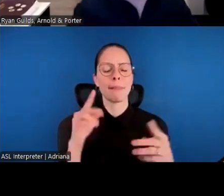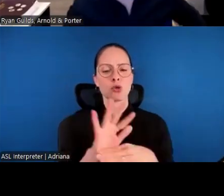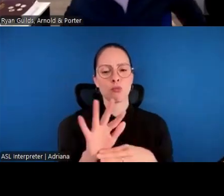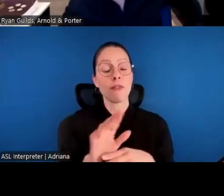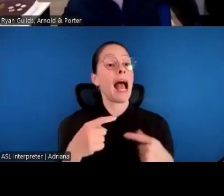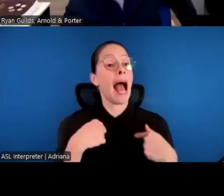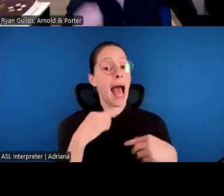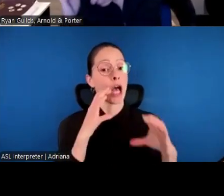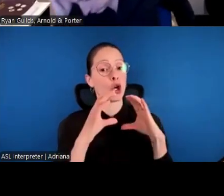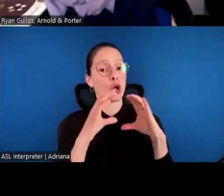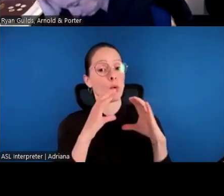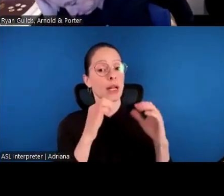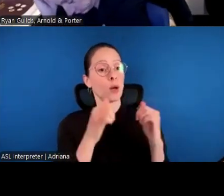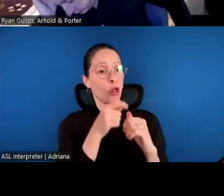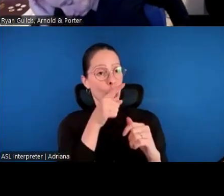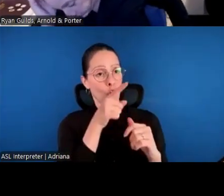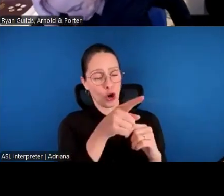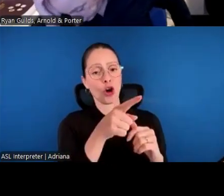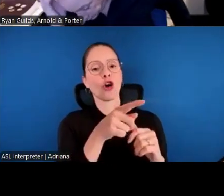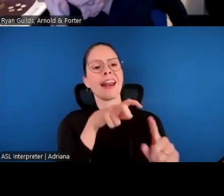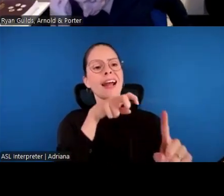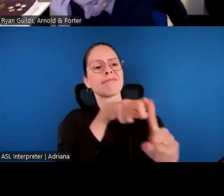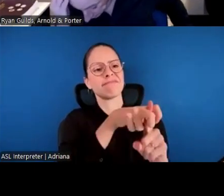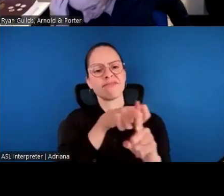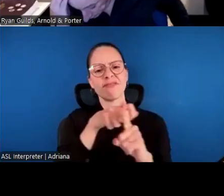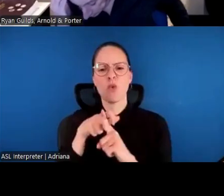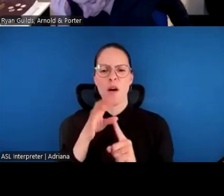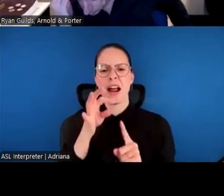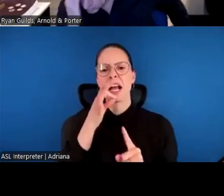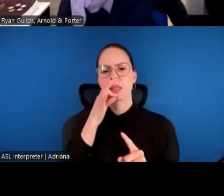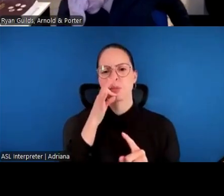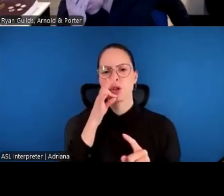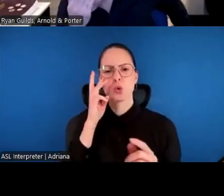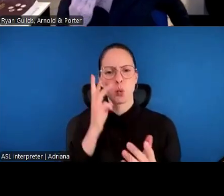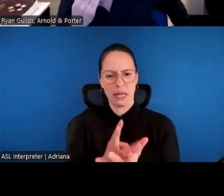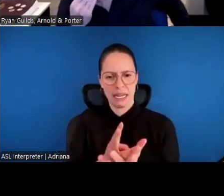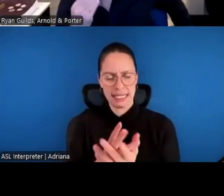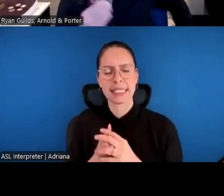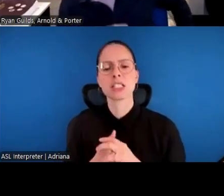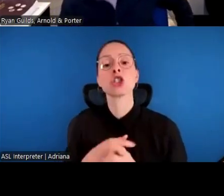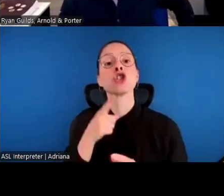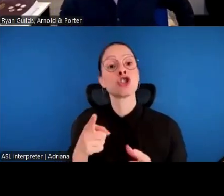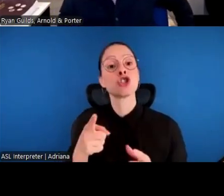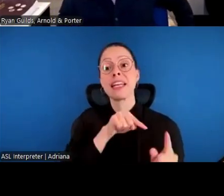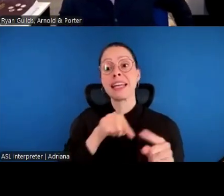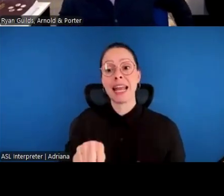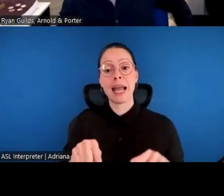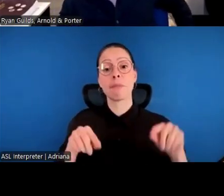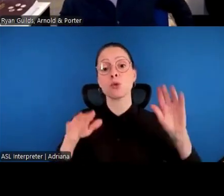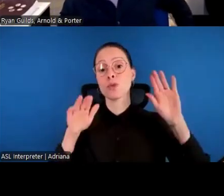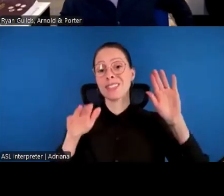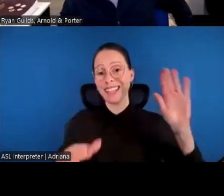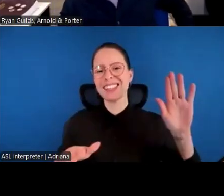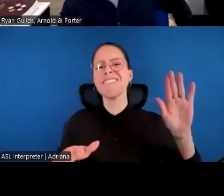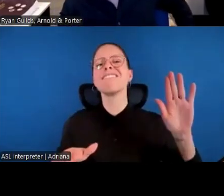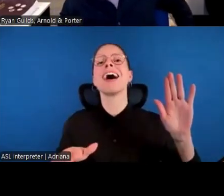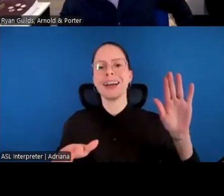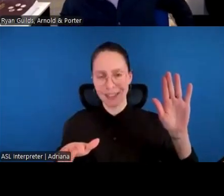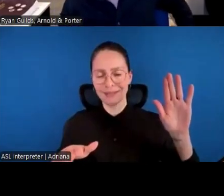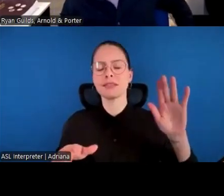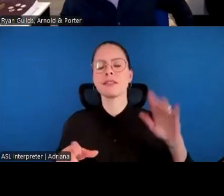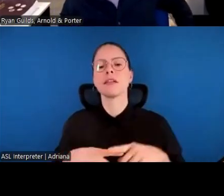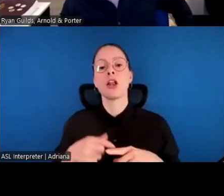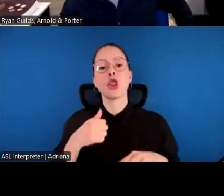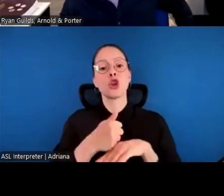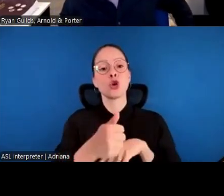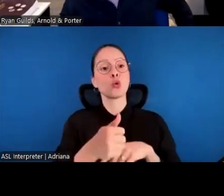her to be an expert witness at the grand jury. She came and testified. He was indicted. At the end of the day, when he was convicted of